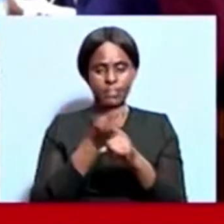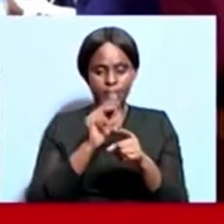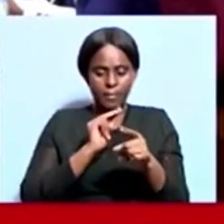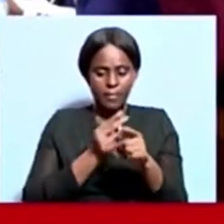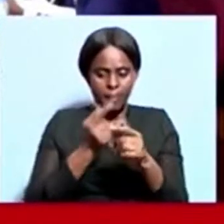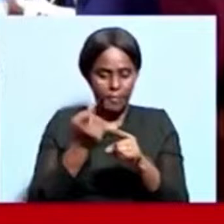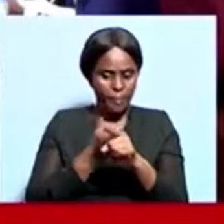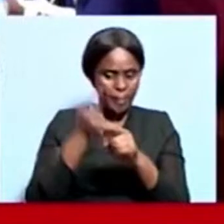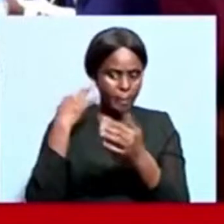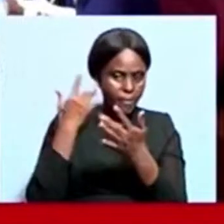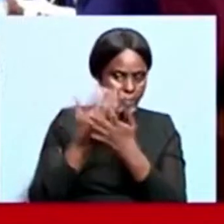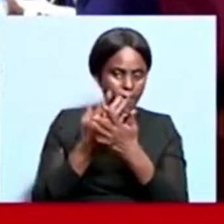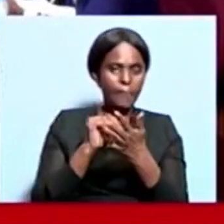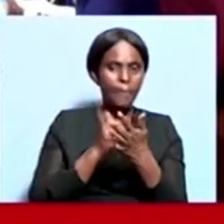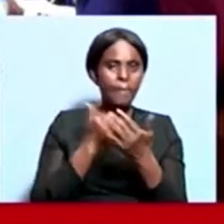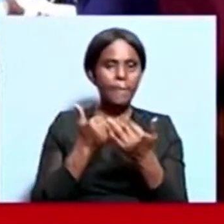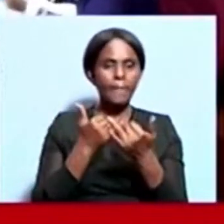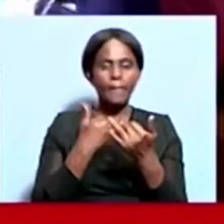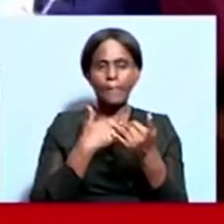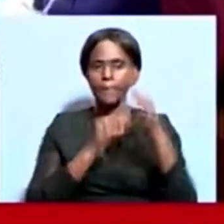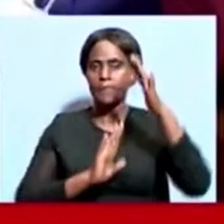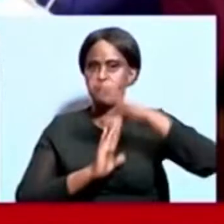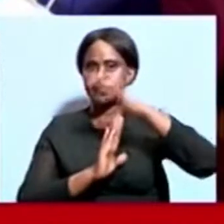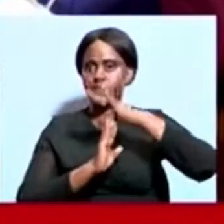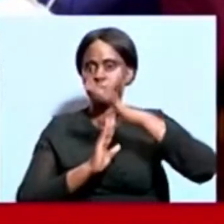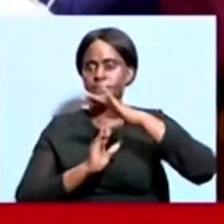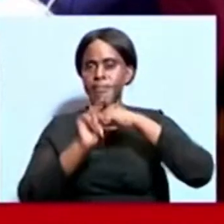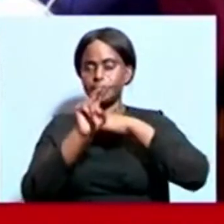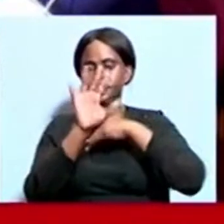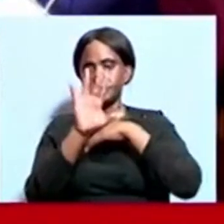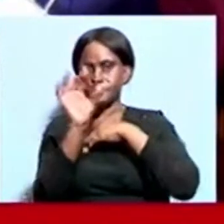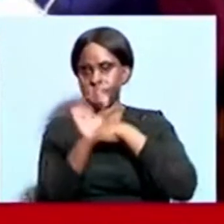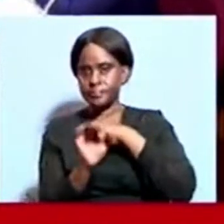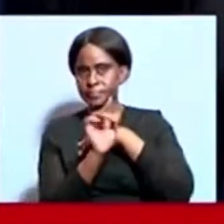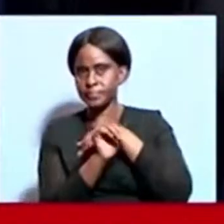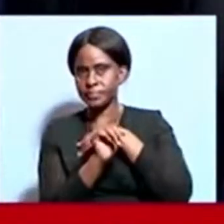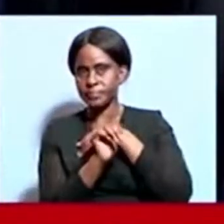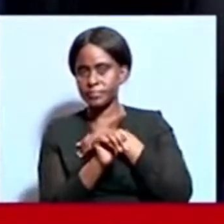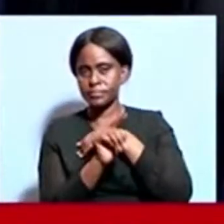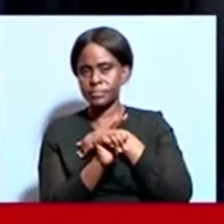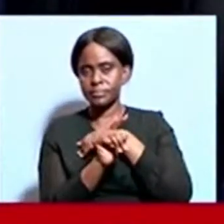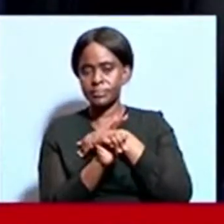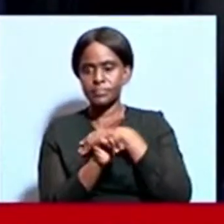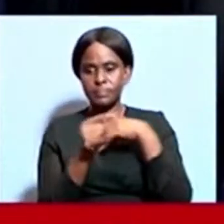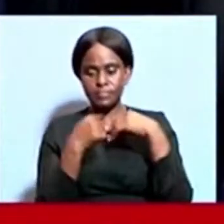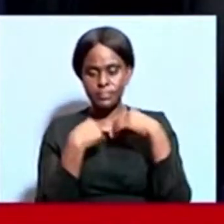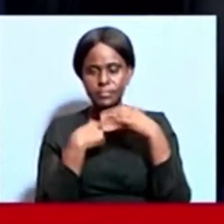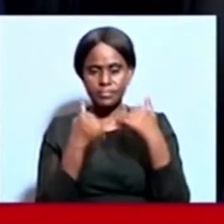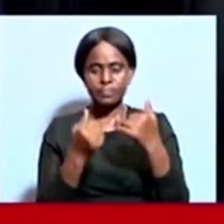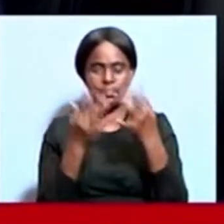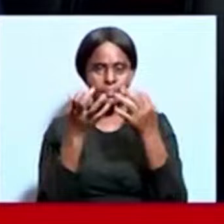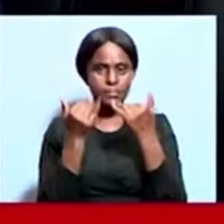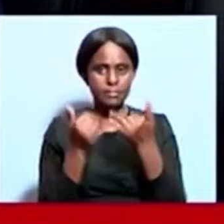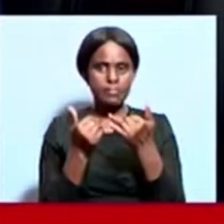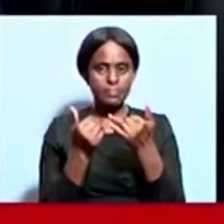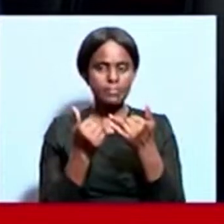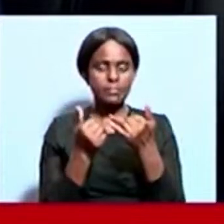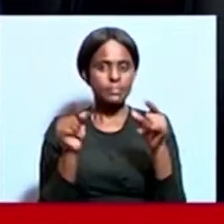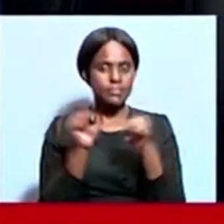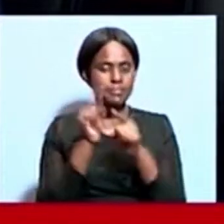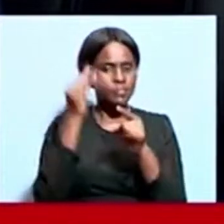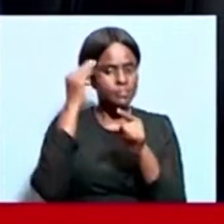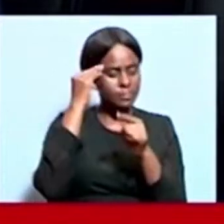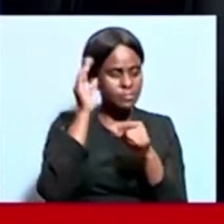from. The threshold of 25%. I would want to get to